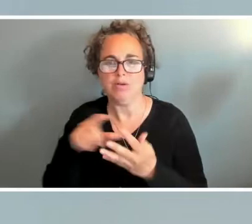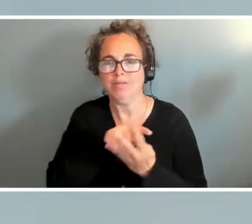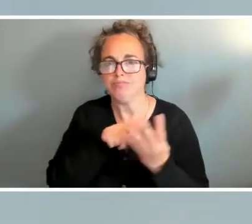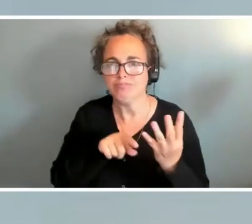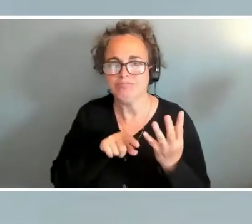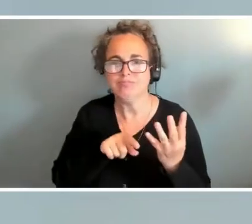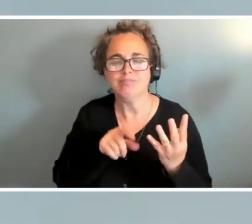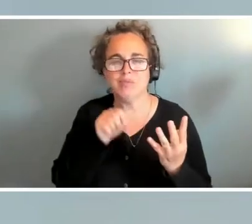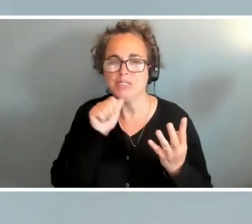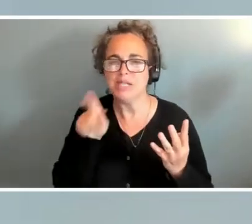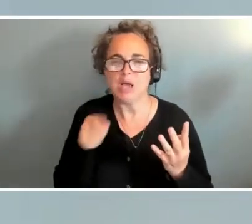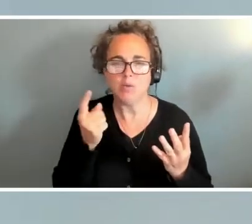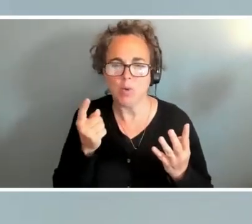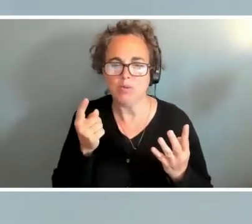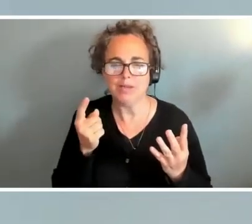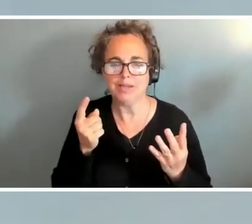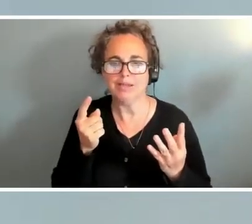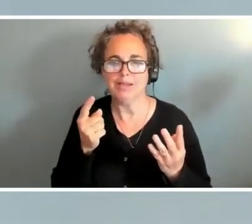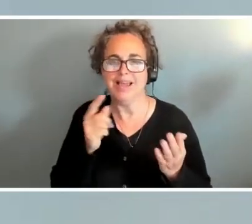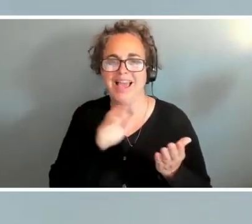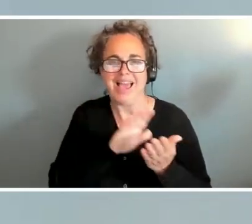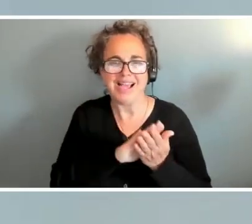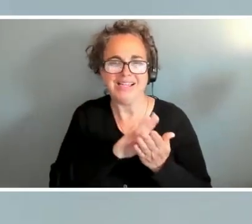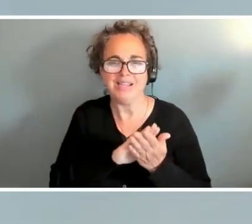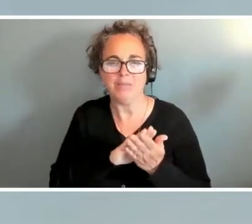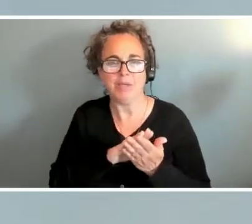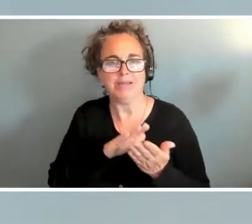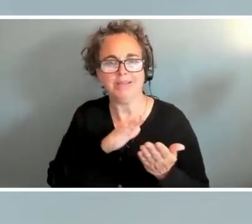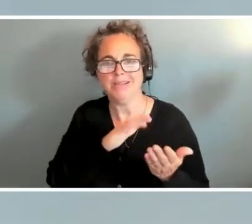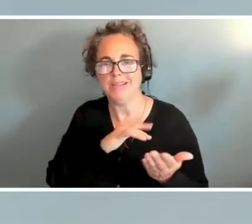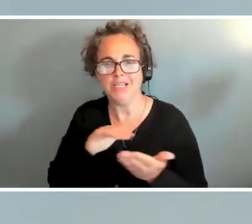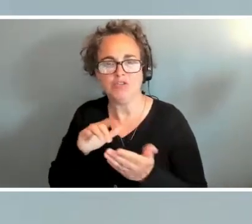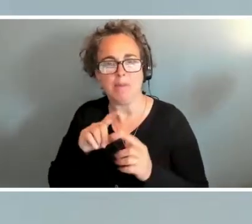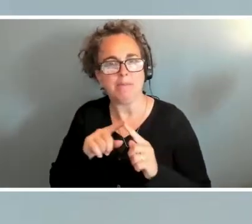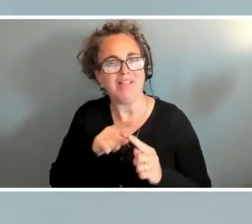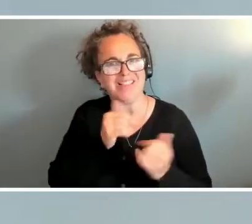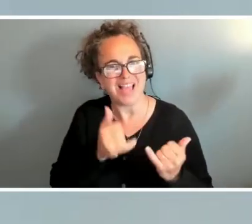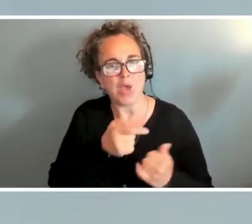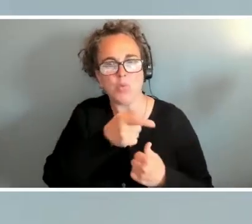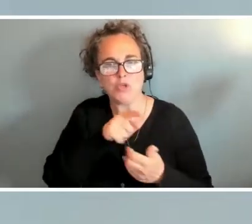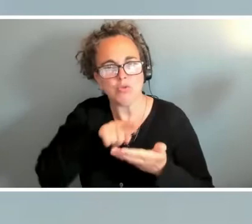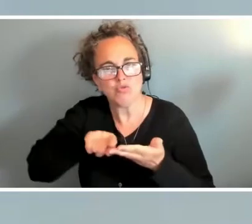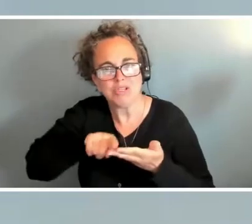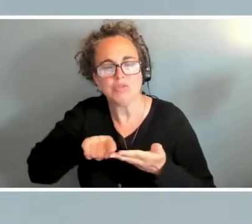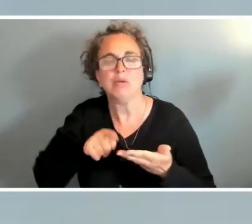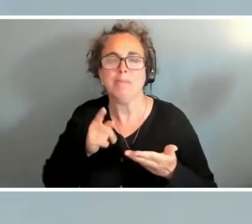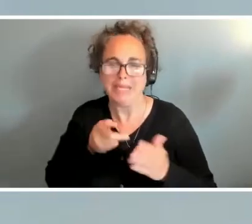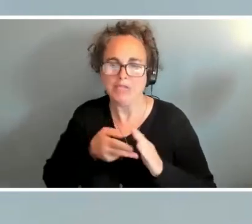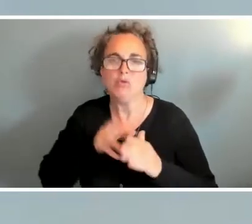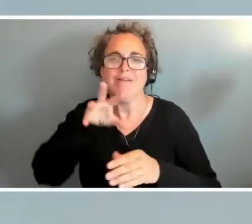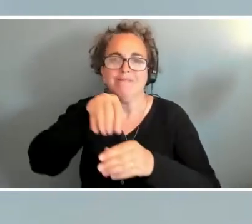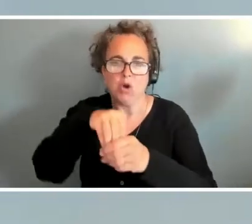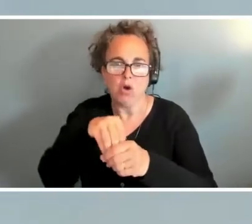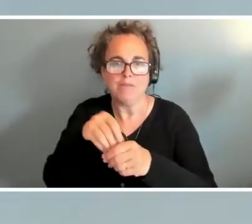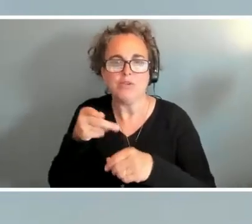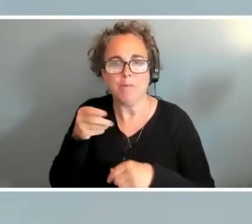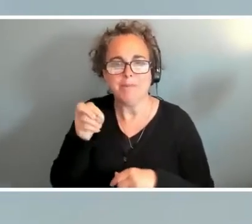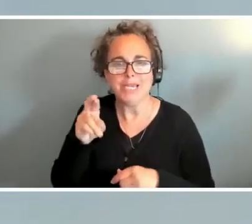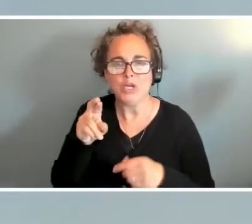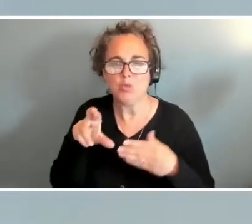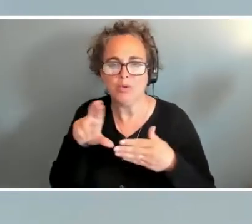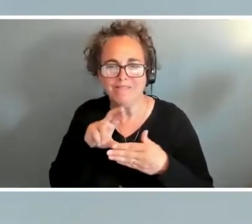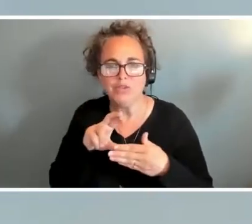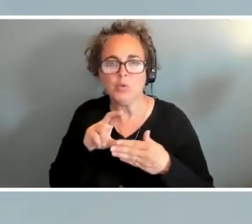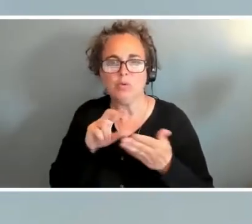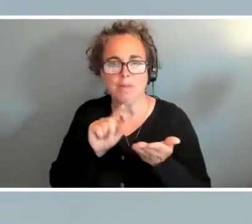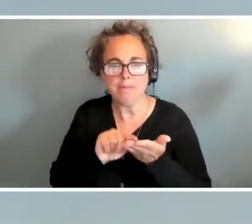career development, but it bought you a ticket into national conversations. That writing peer-reviewed publications, doing